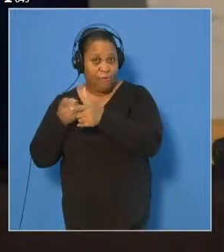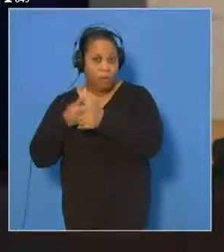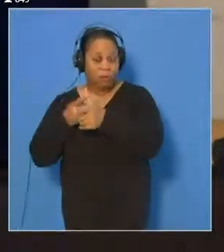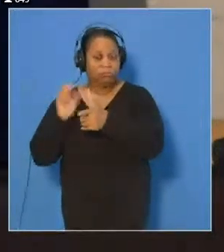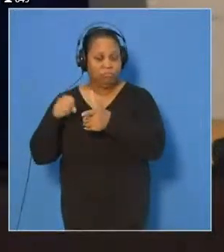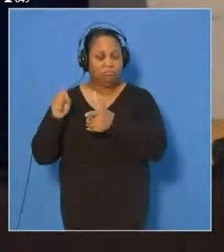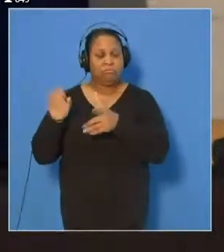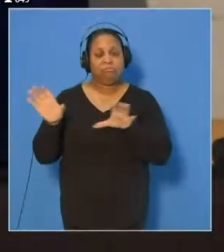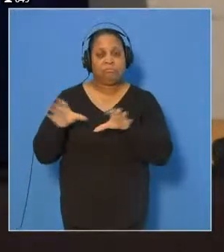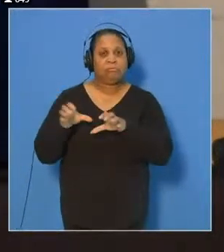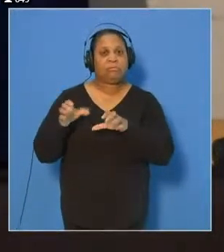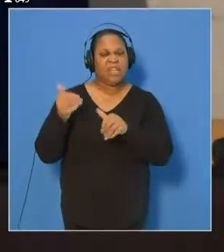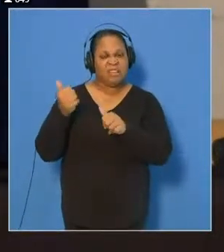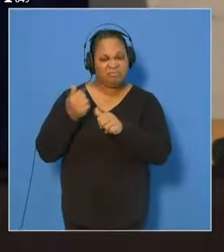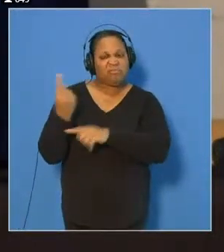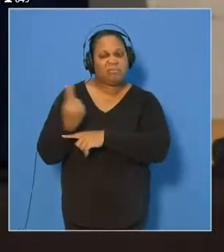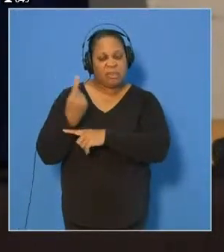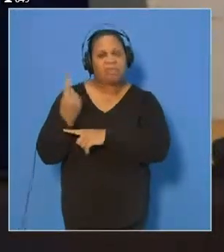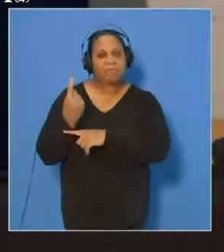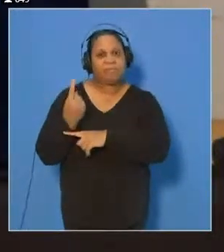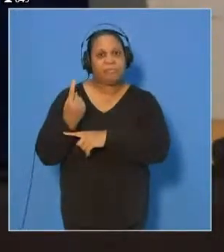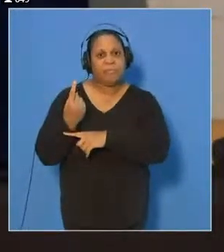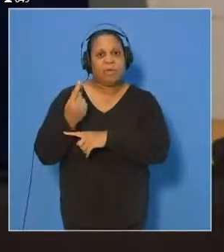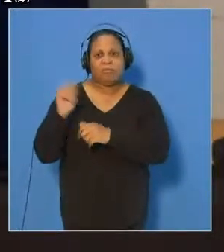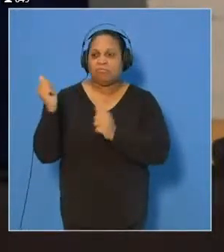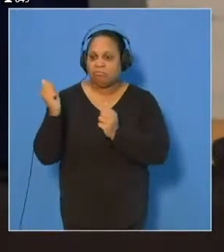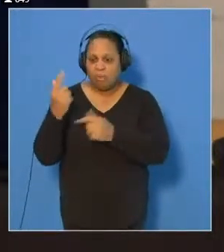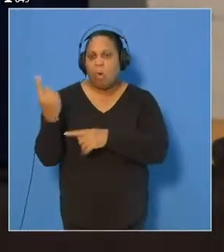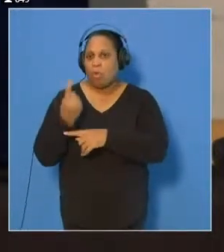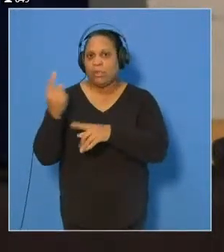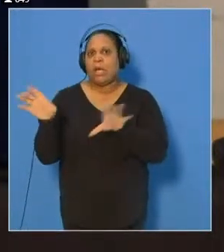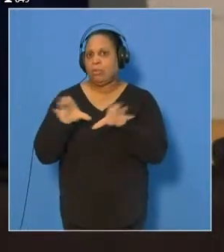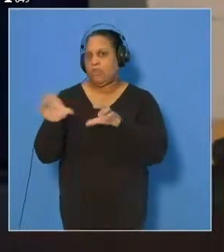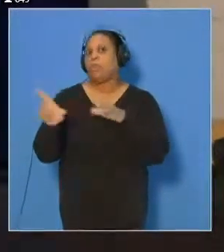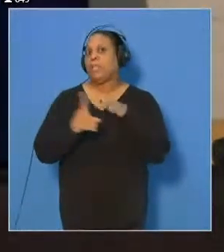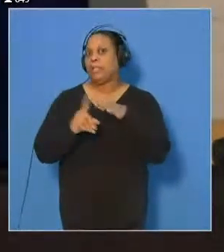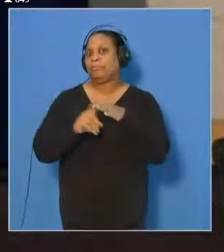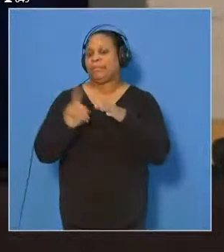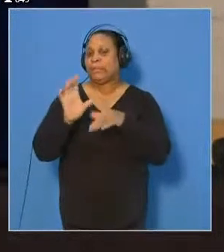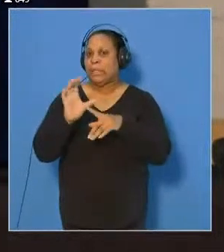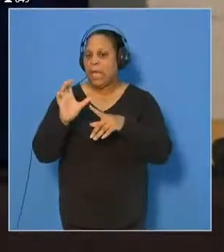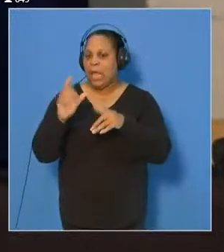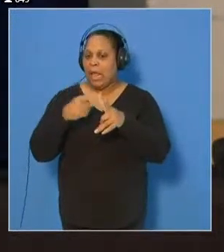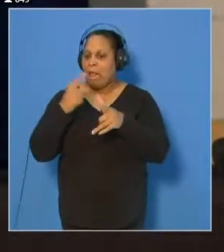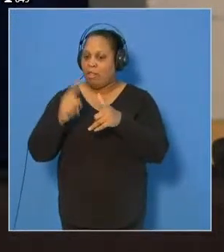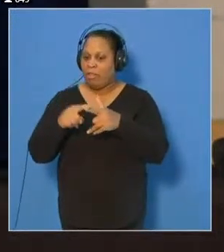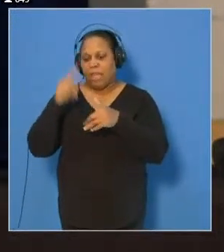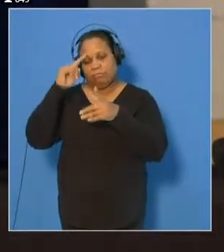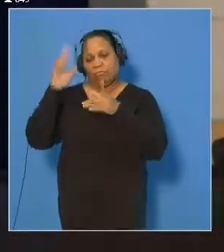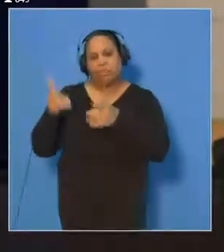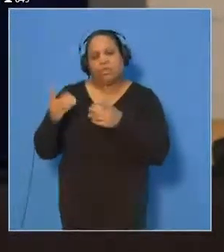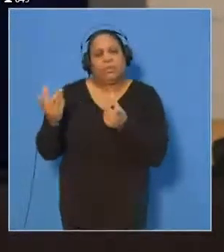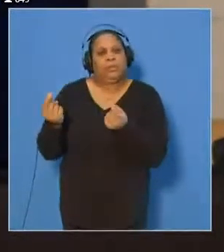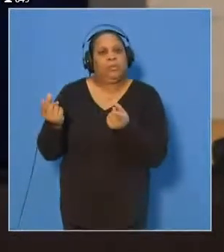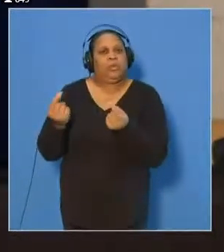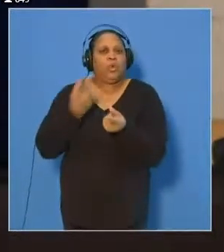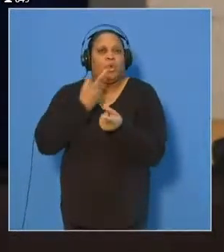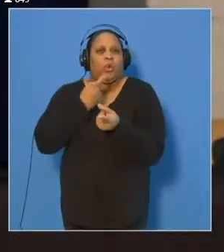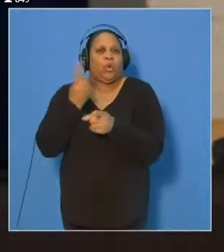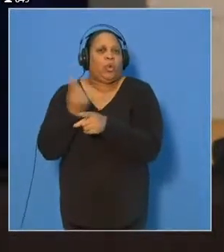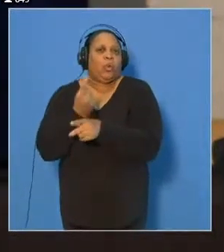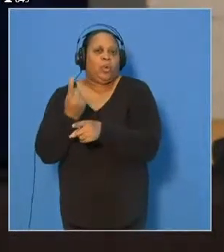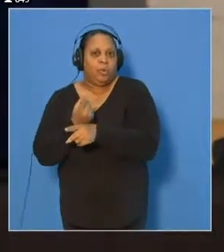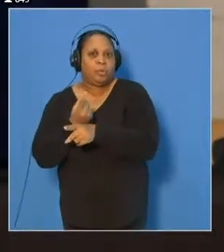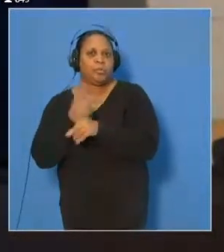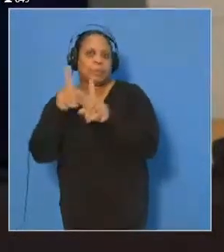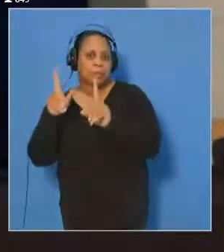and which is done in every instance where there is a case. And then the determination is made at that time who is appropriate to